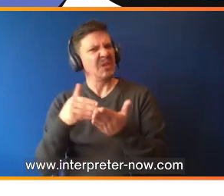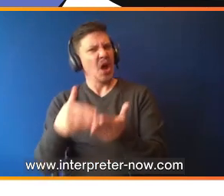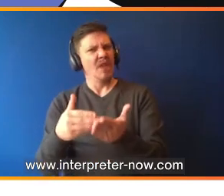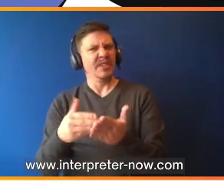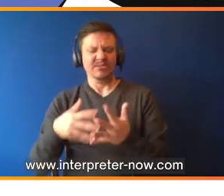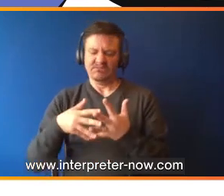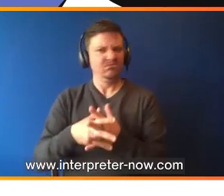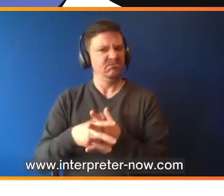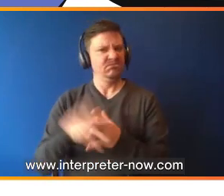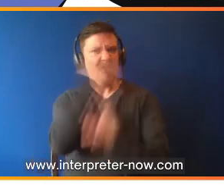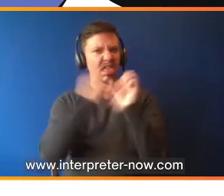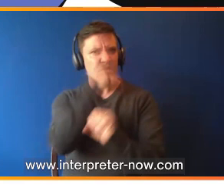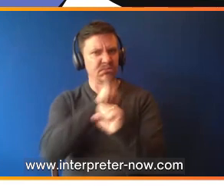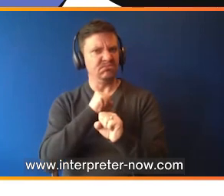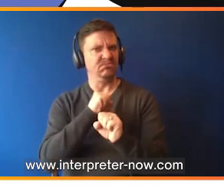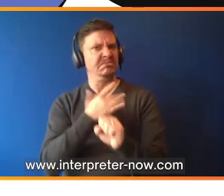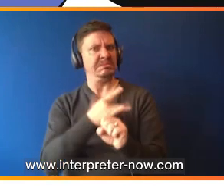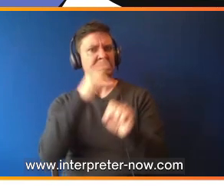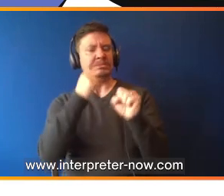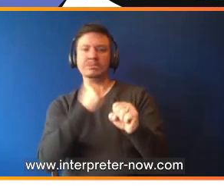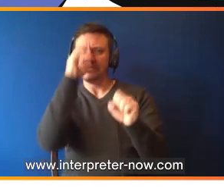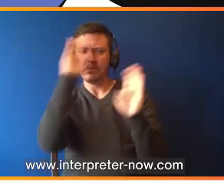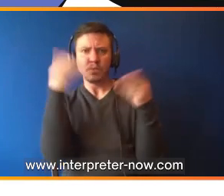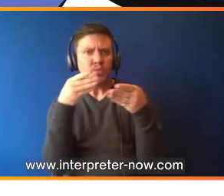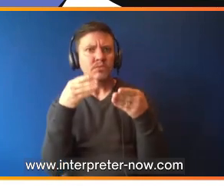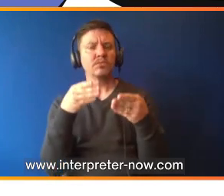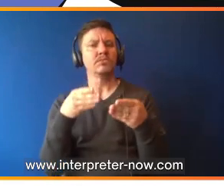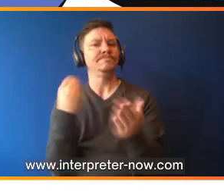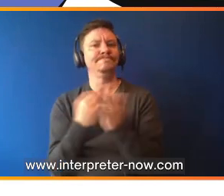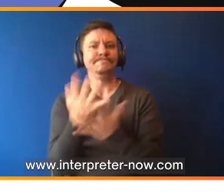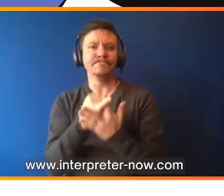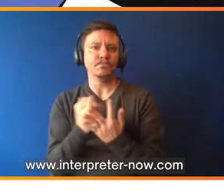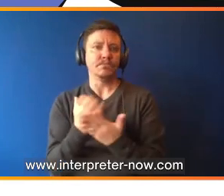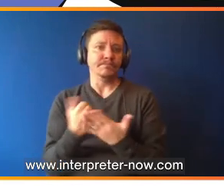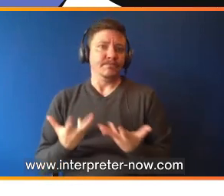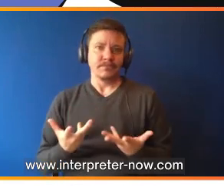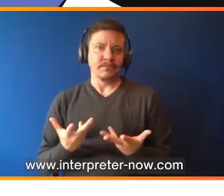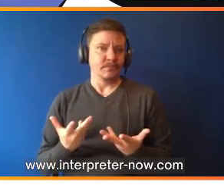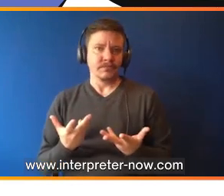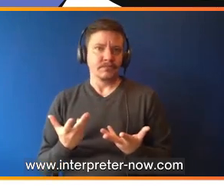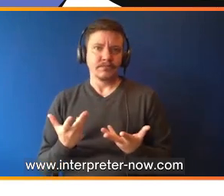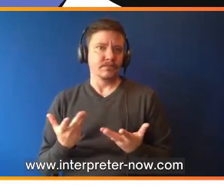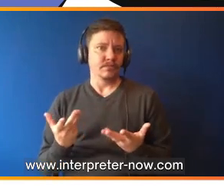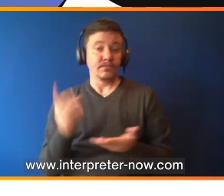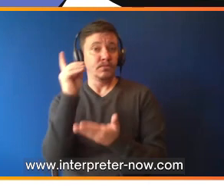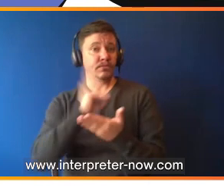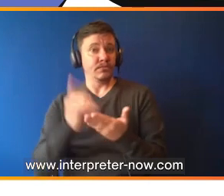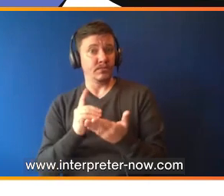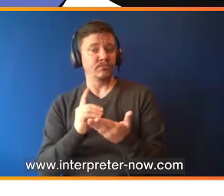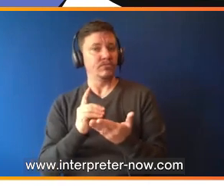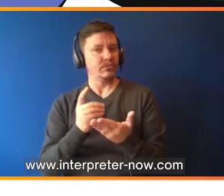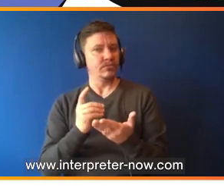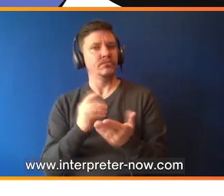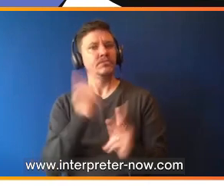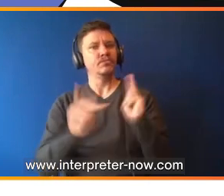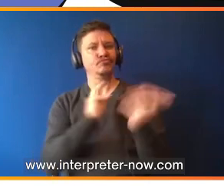good design, and questioning even how we've been taught to design. And I would say, like, even thinking of my own